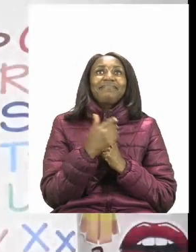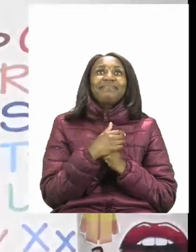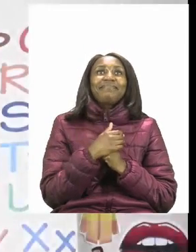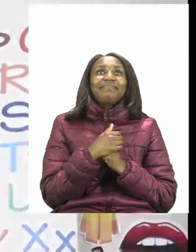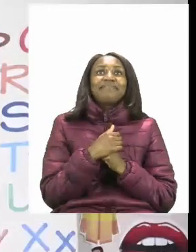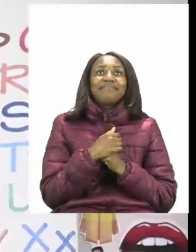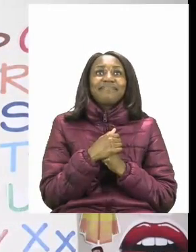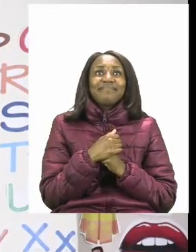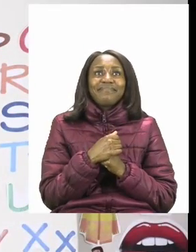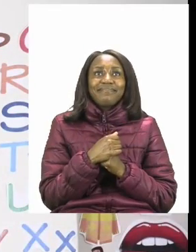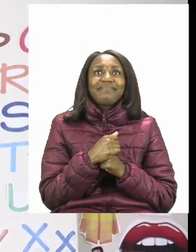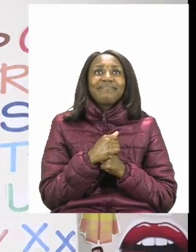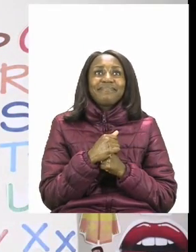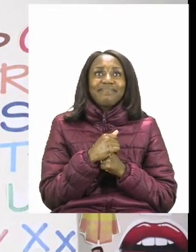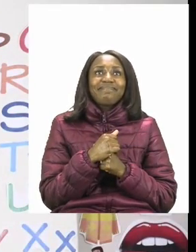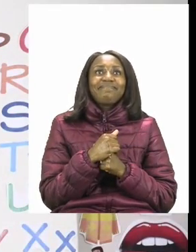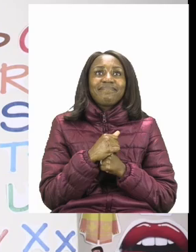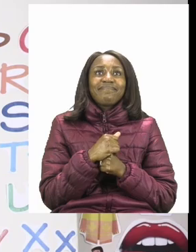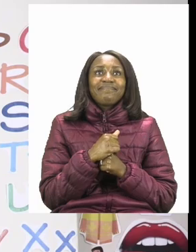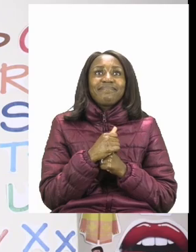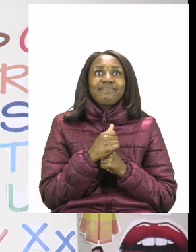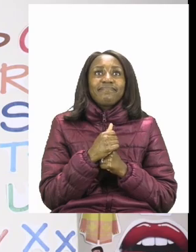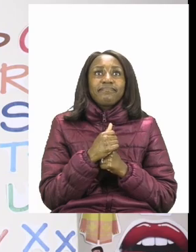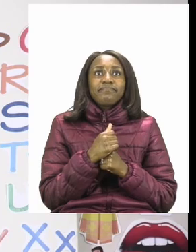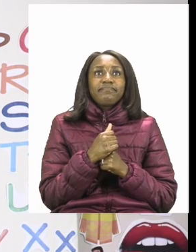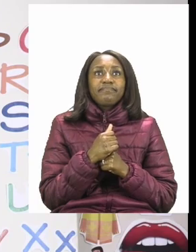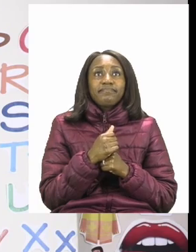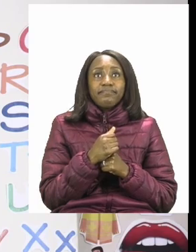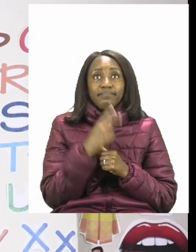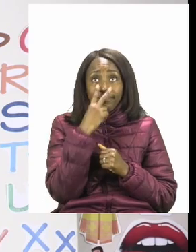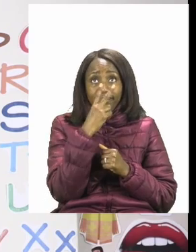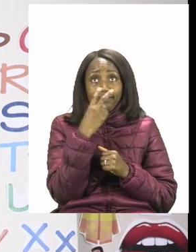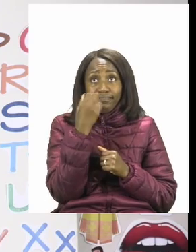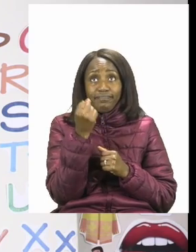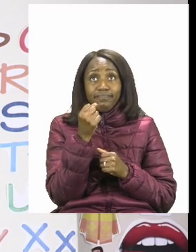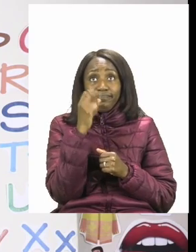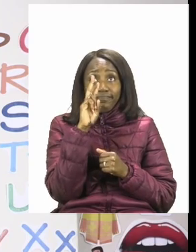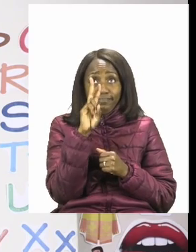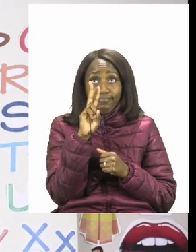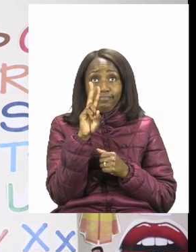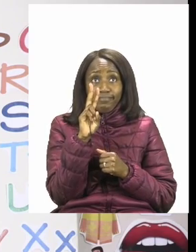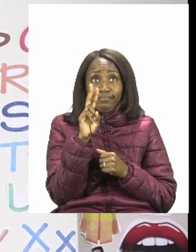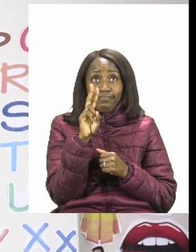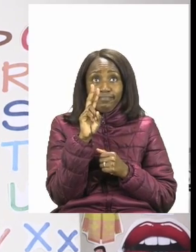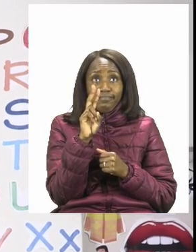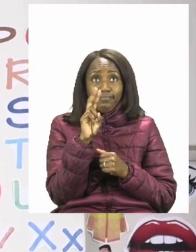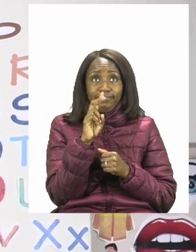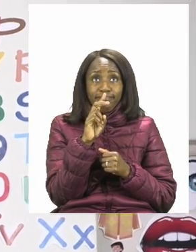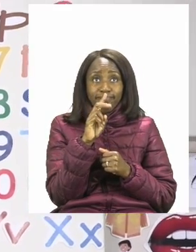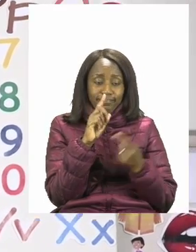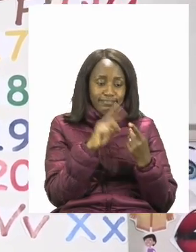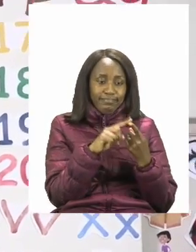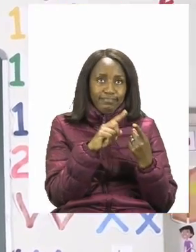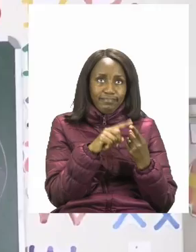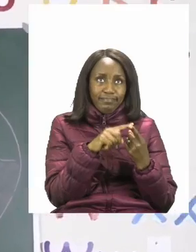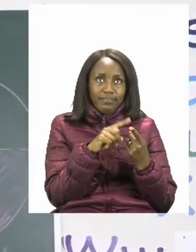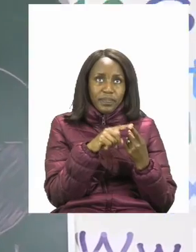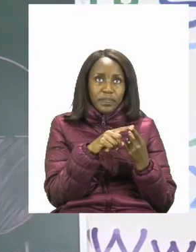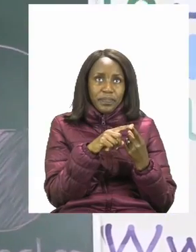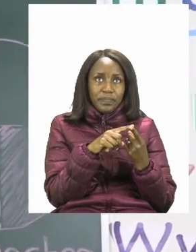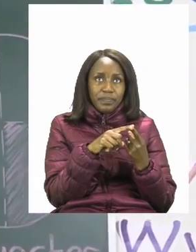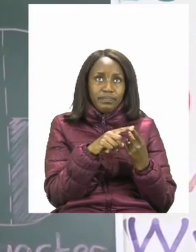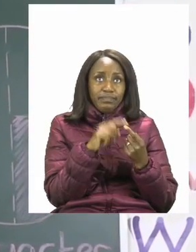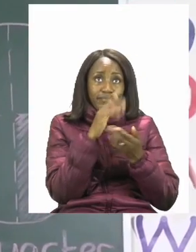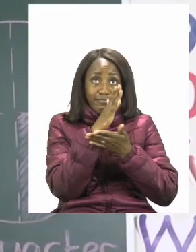what all of this means. Now I have two here with me. The first one I'm going to explain is one